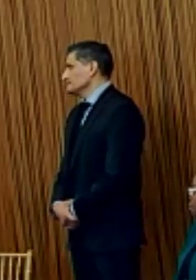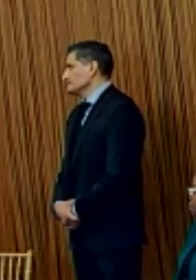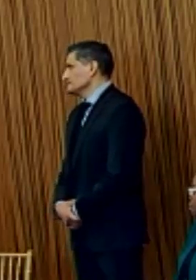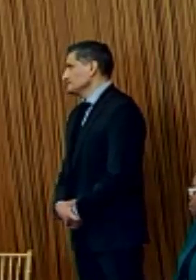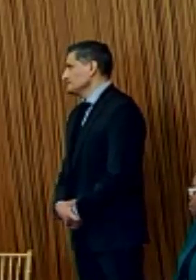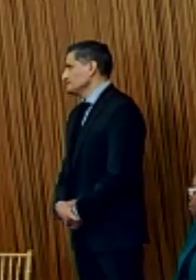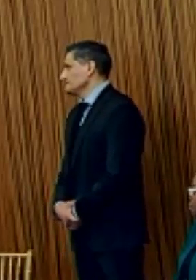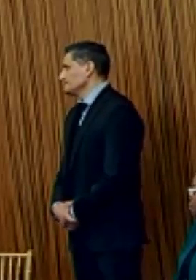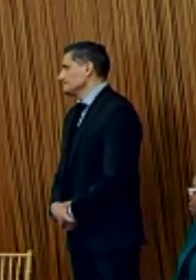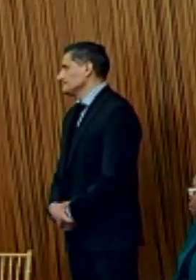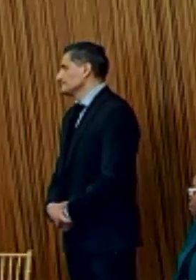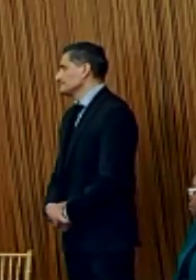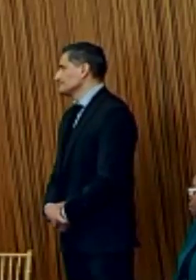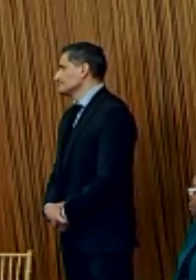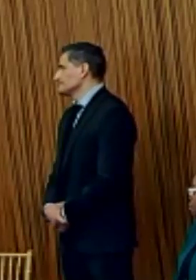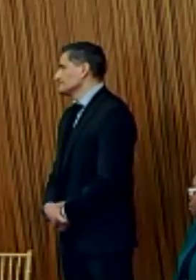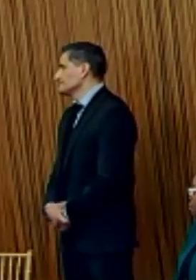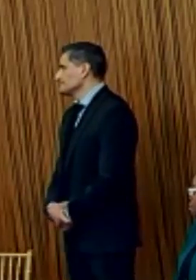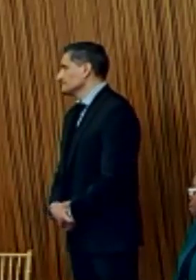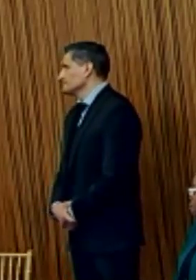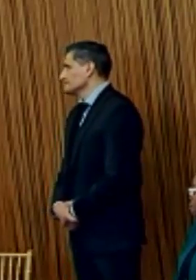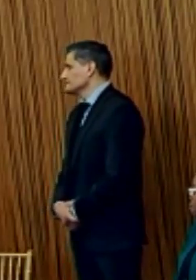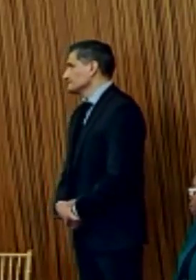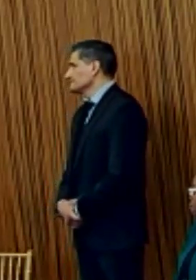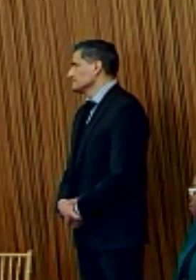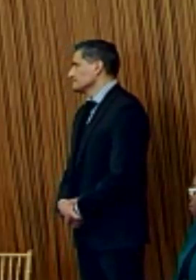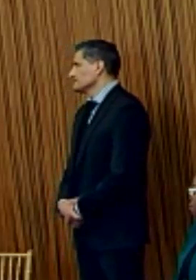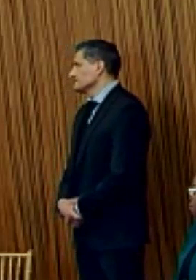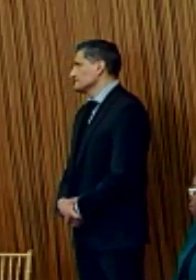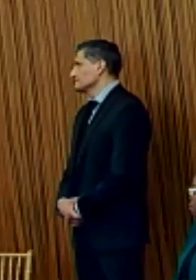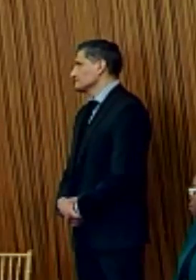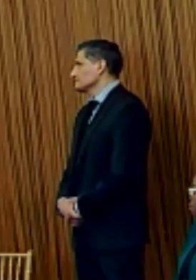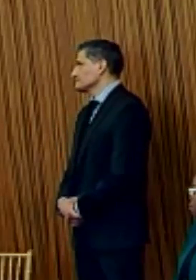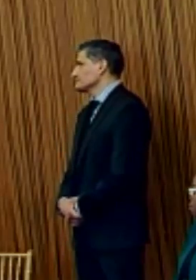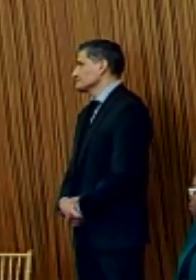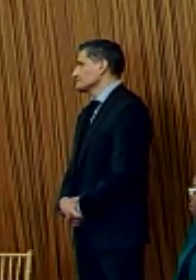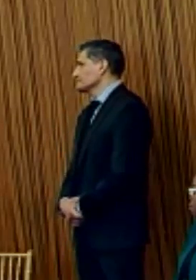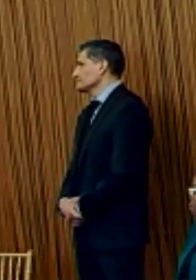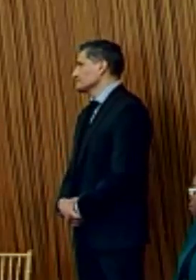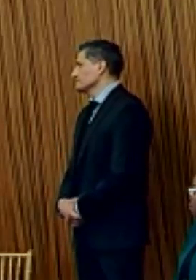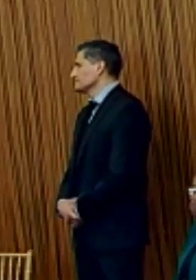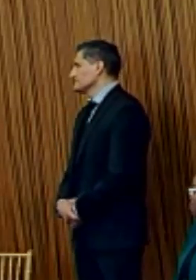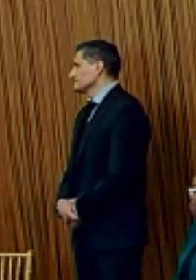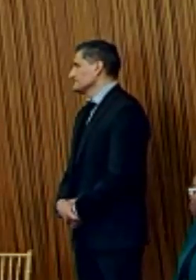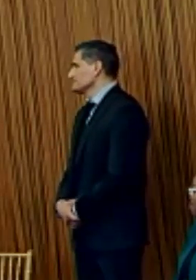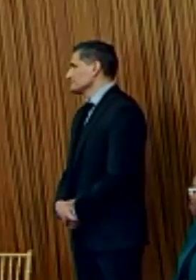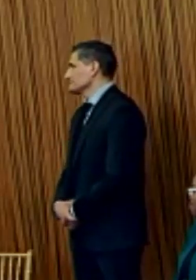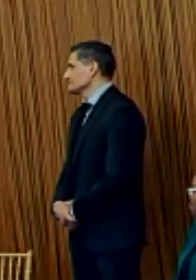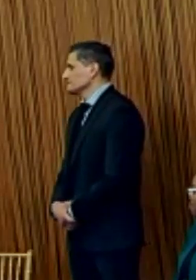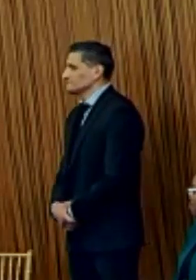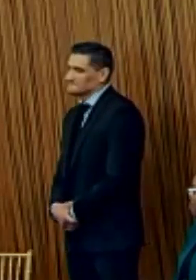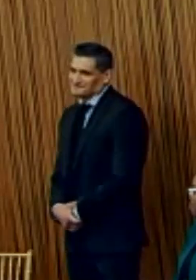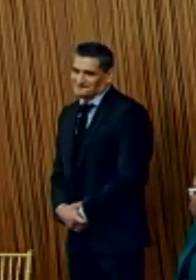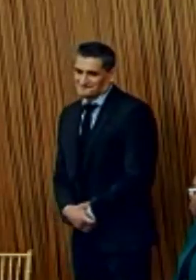many different fields I would say uh what is the English word for Fields uh